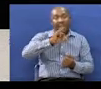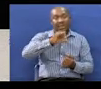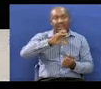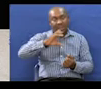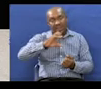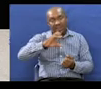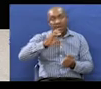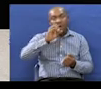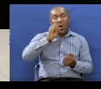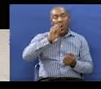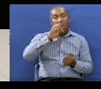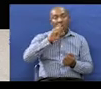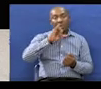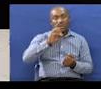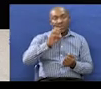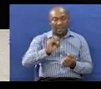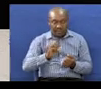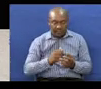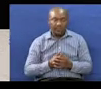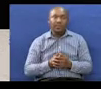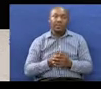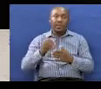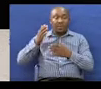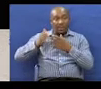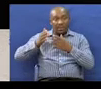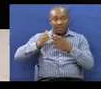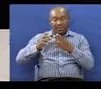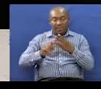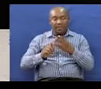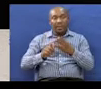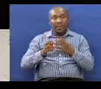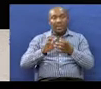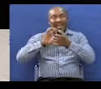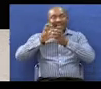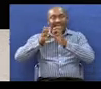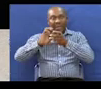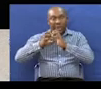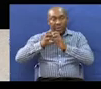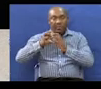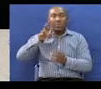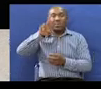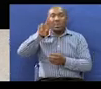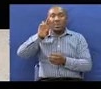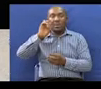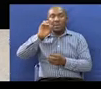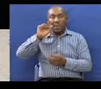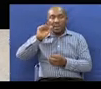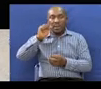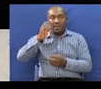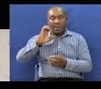Another chemical properties, the last one, it is the reaction between oxygen and